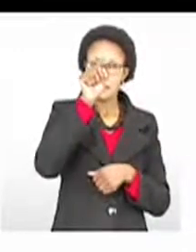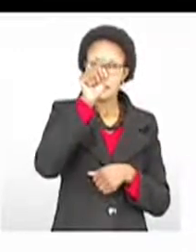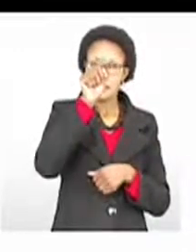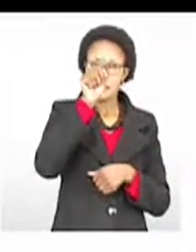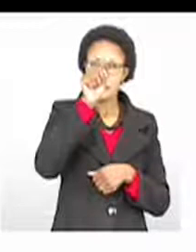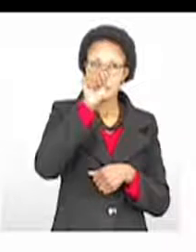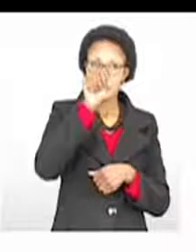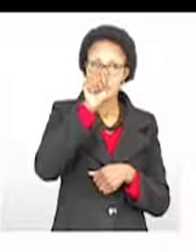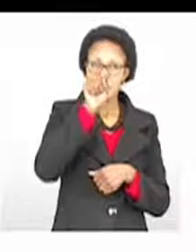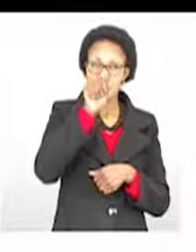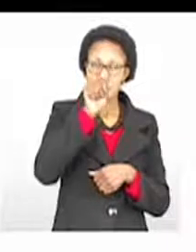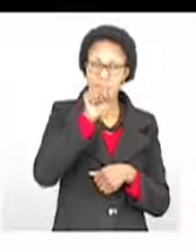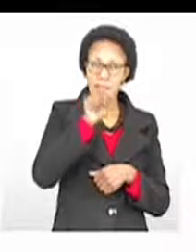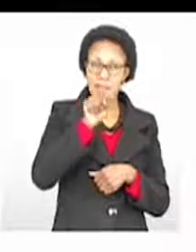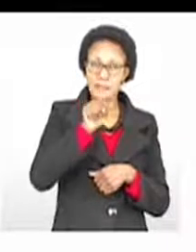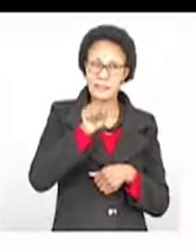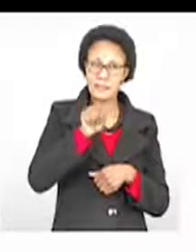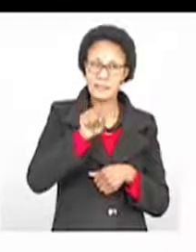go round.